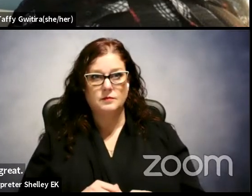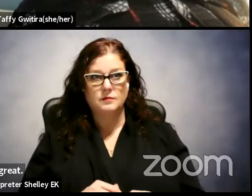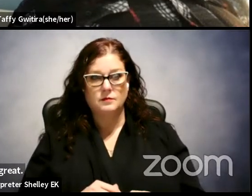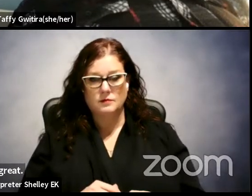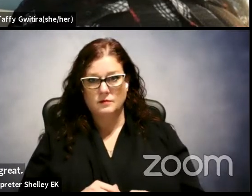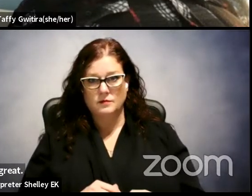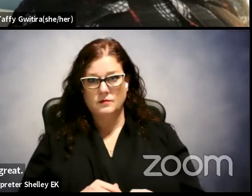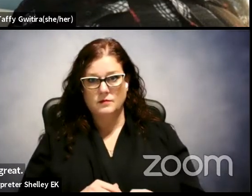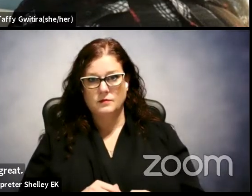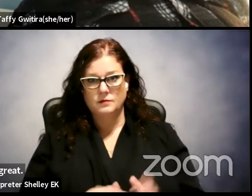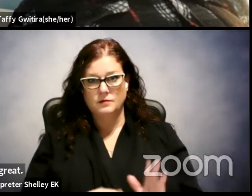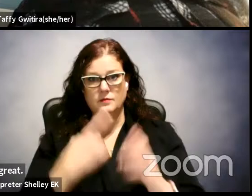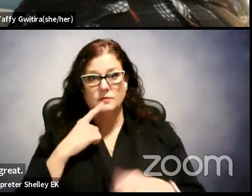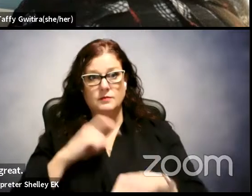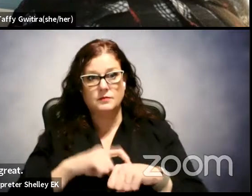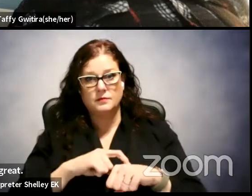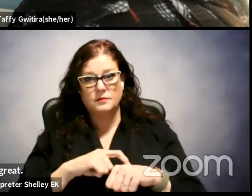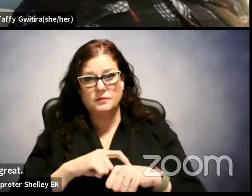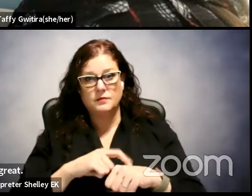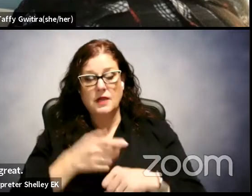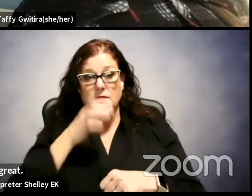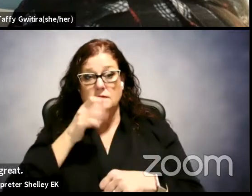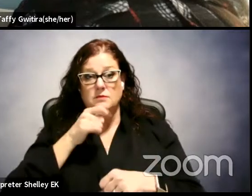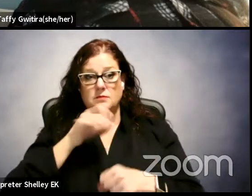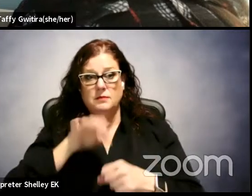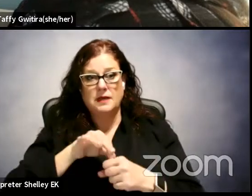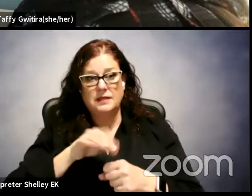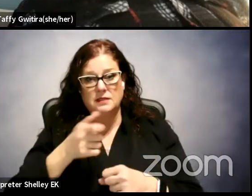It's going to take a sip of this tea. Sorry.